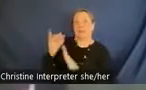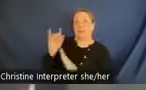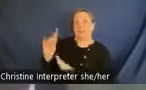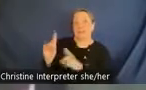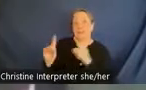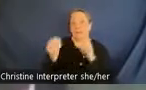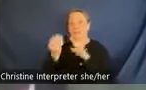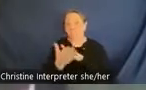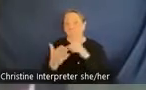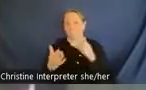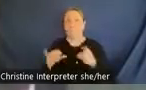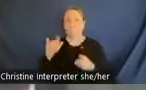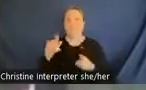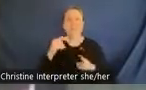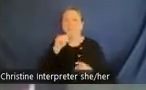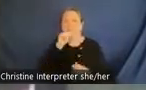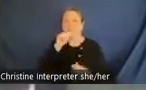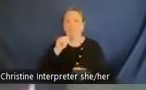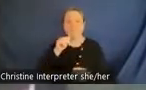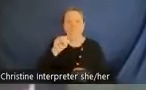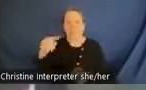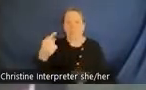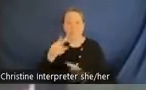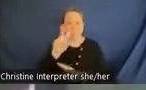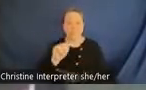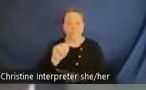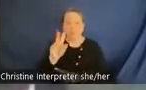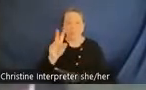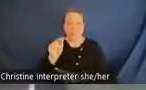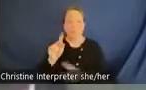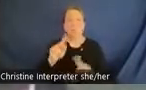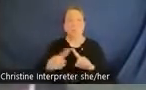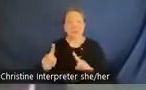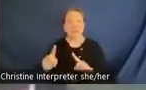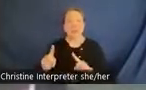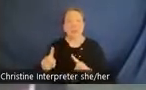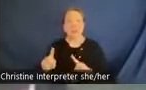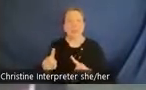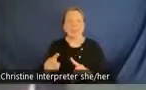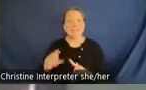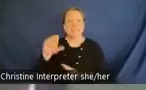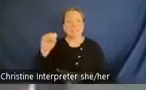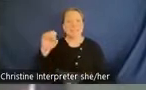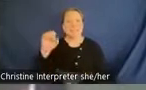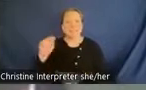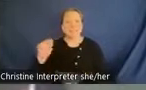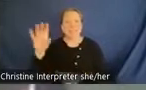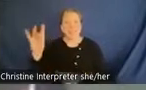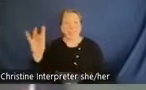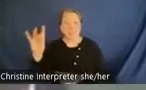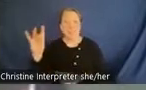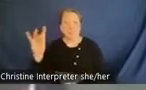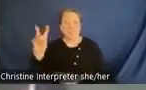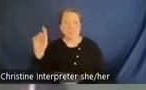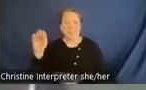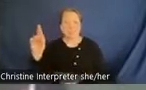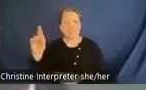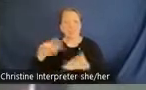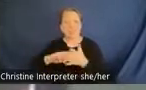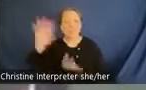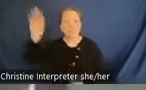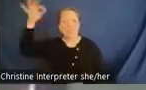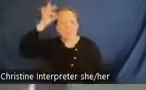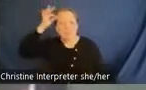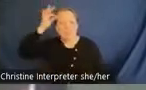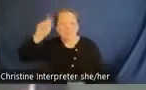Vermont specific problem, that things like being able to have more Section 8 vouchers, it requires change at the federal level as well.